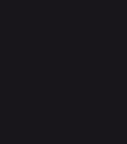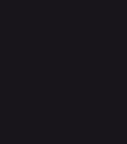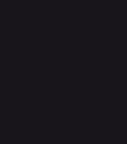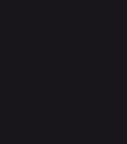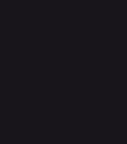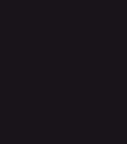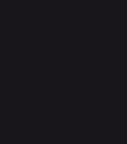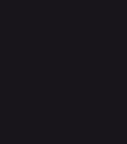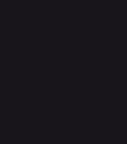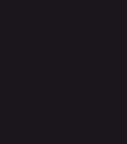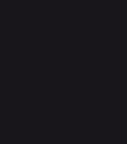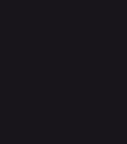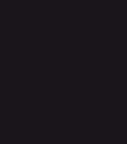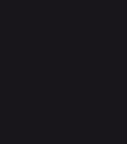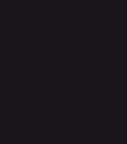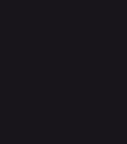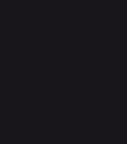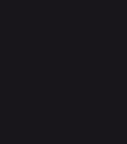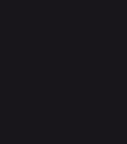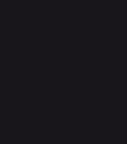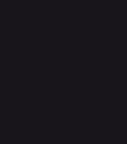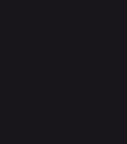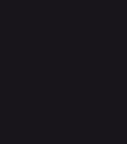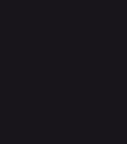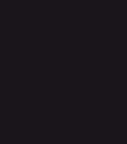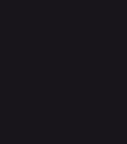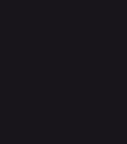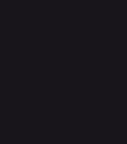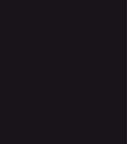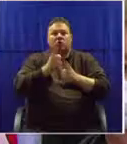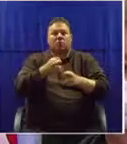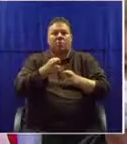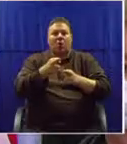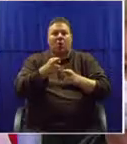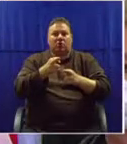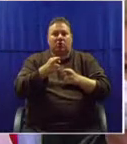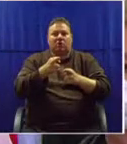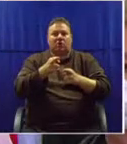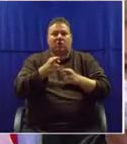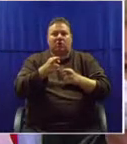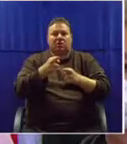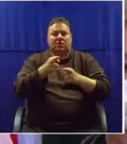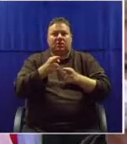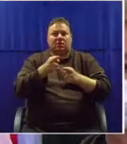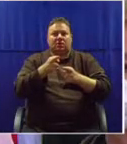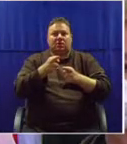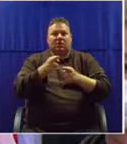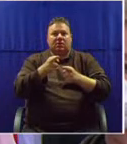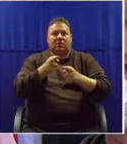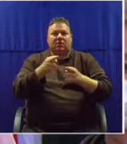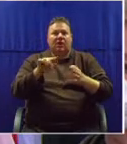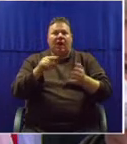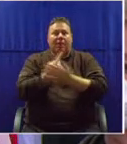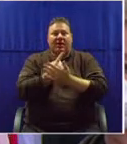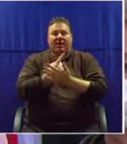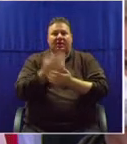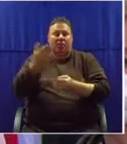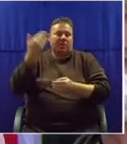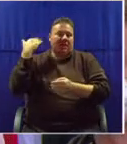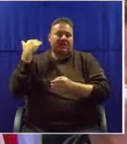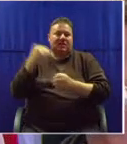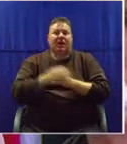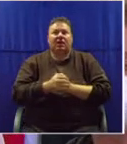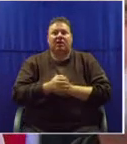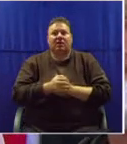is to respond to questions and motions that were posed to him yesterday. So that's the relevance. Then